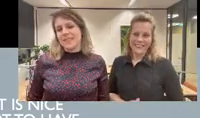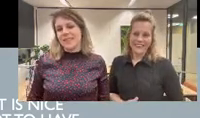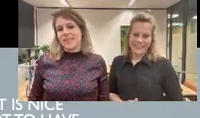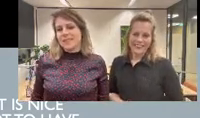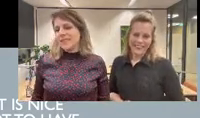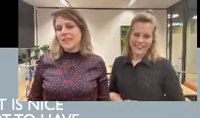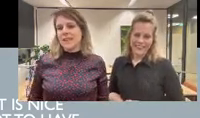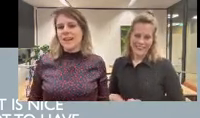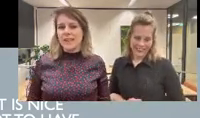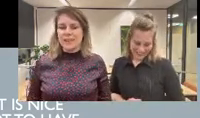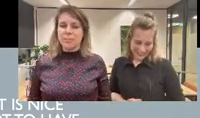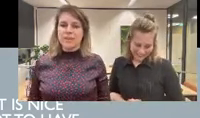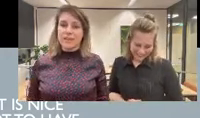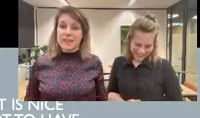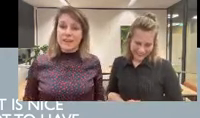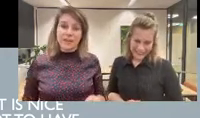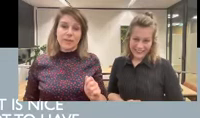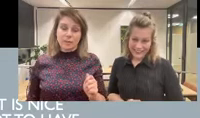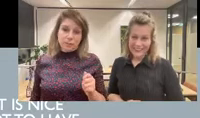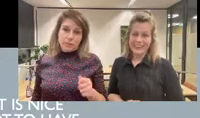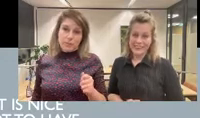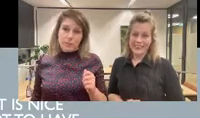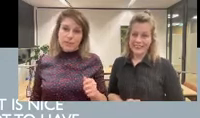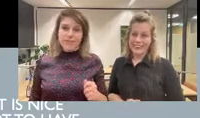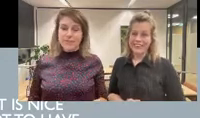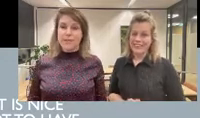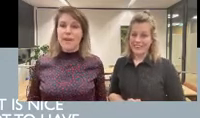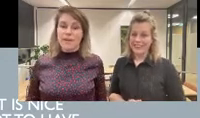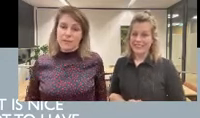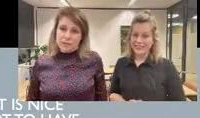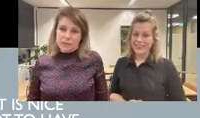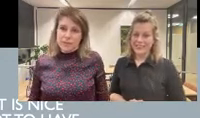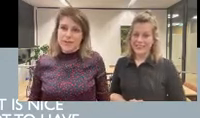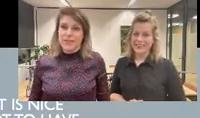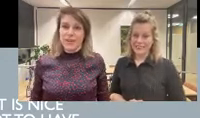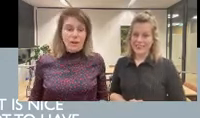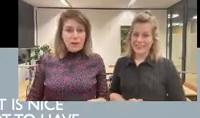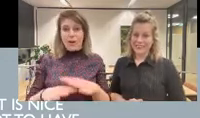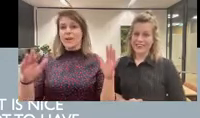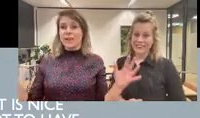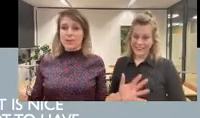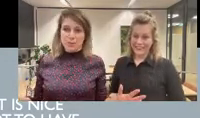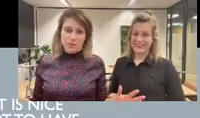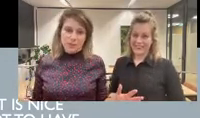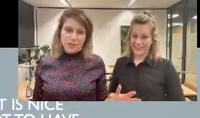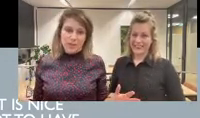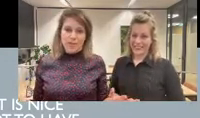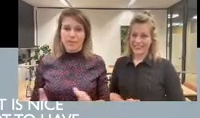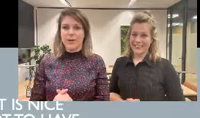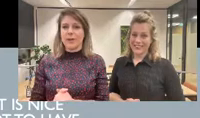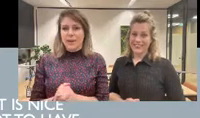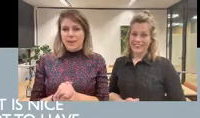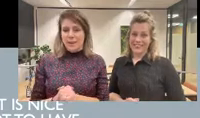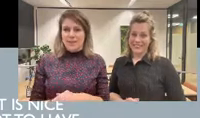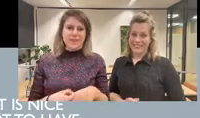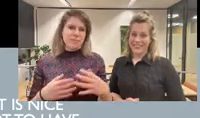she didn't like it, but she had the biggest effect of the treatment of all the clients we included.